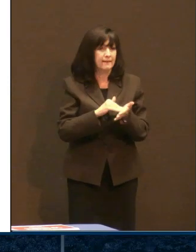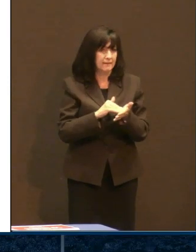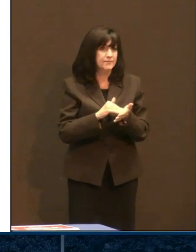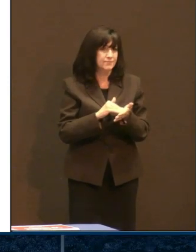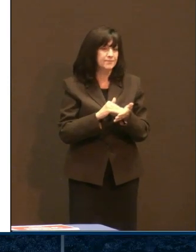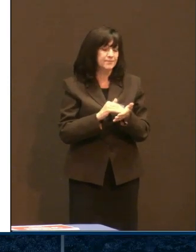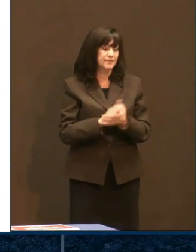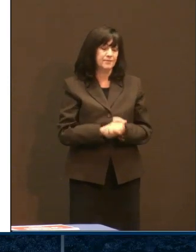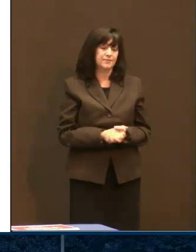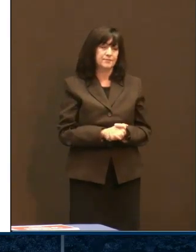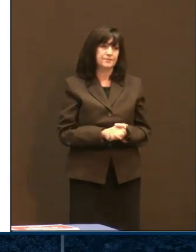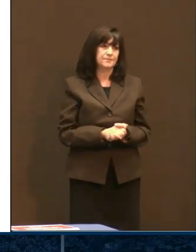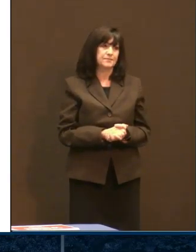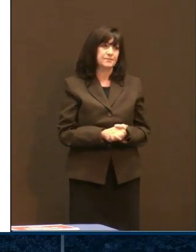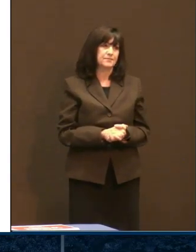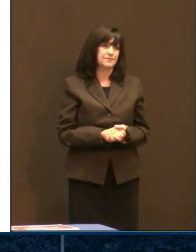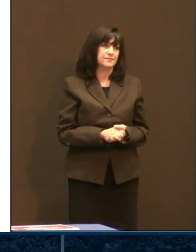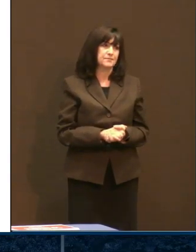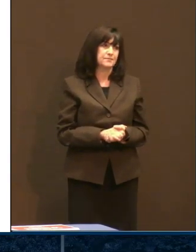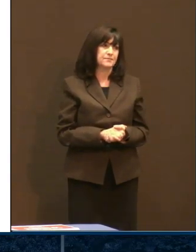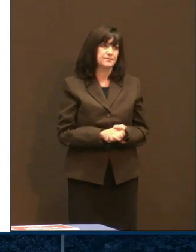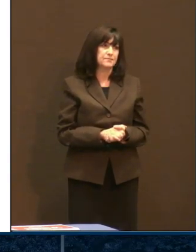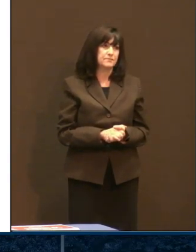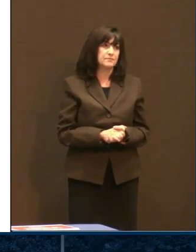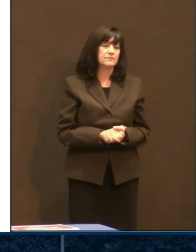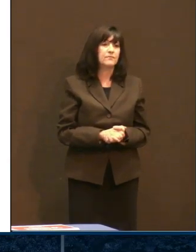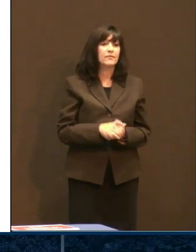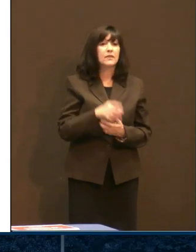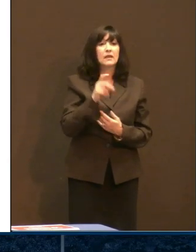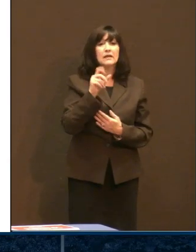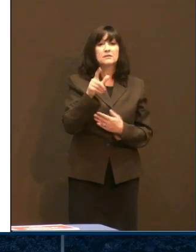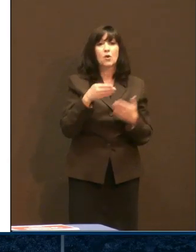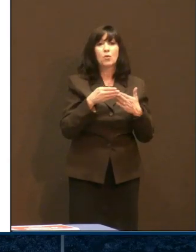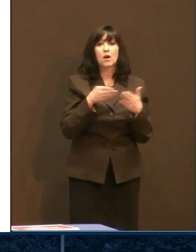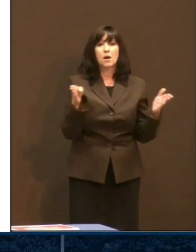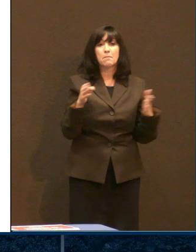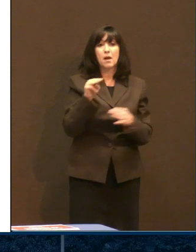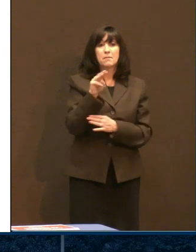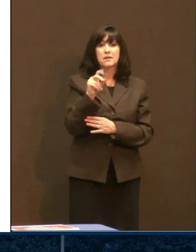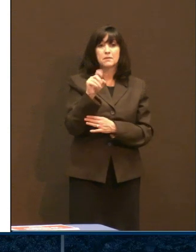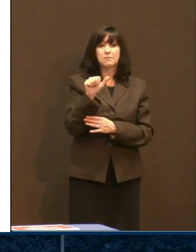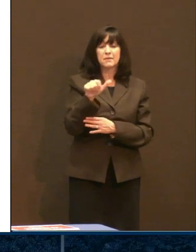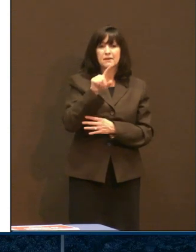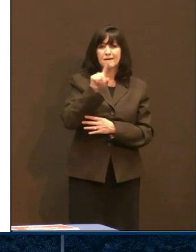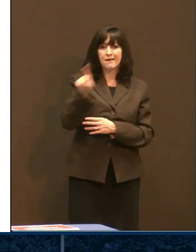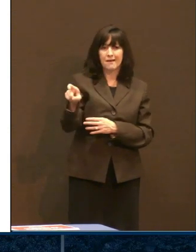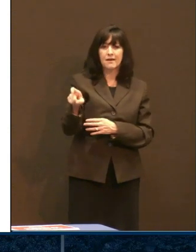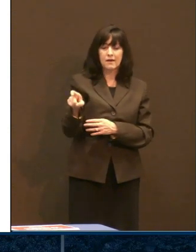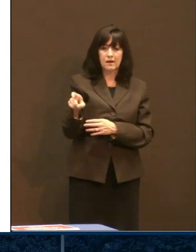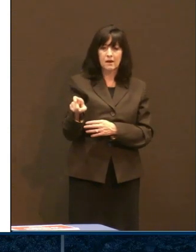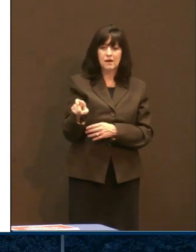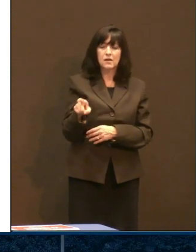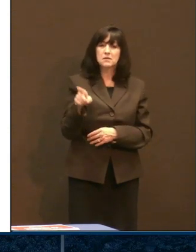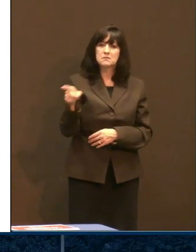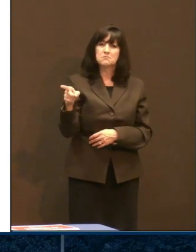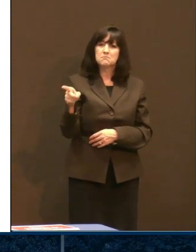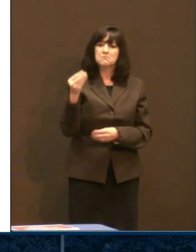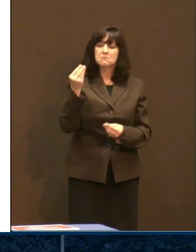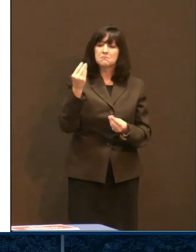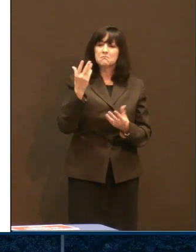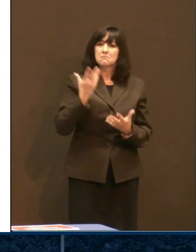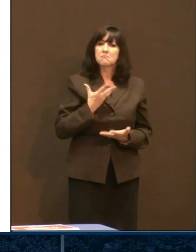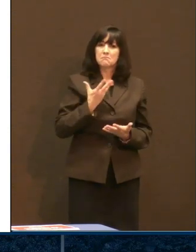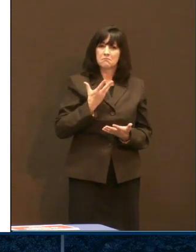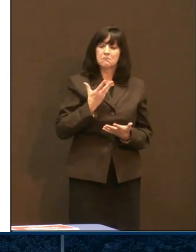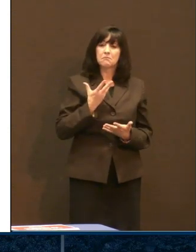sector. From the Delaware Public Media, can you give us a sense of the rates of positive cases among